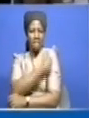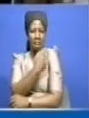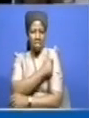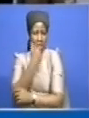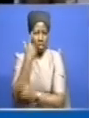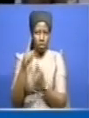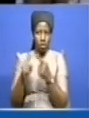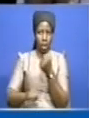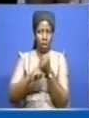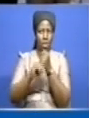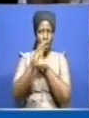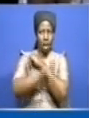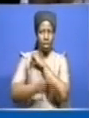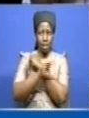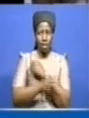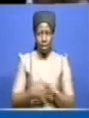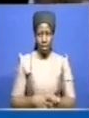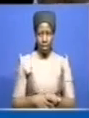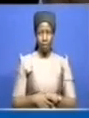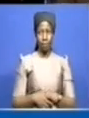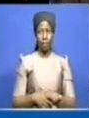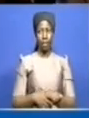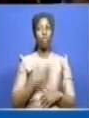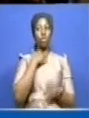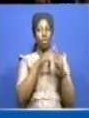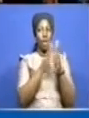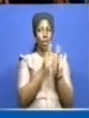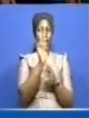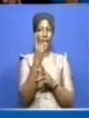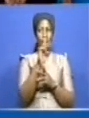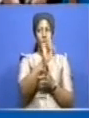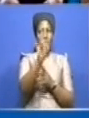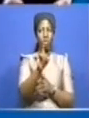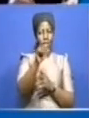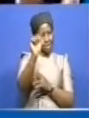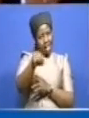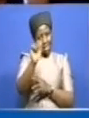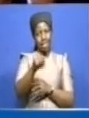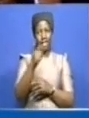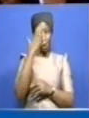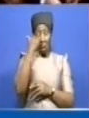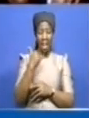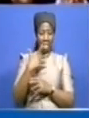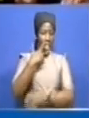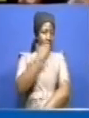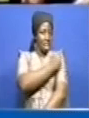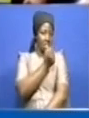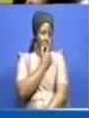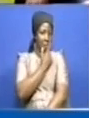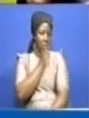Let me start with your second one. Yes, of course, because the vaccines that are here are not